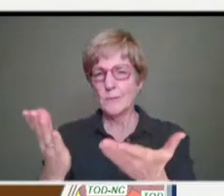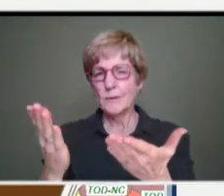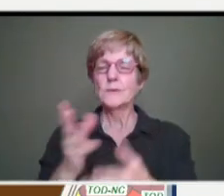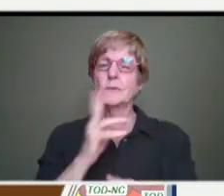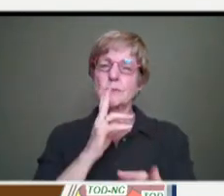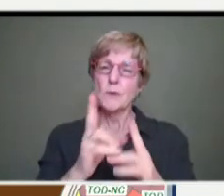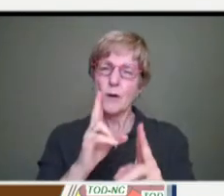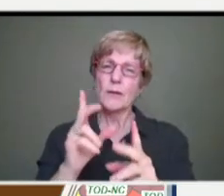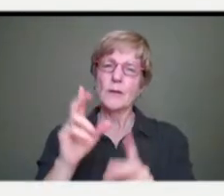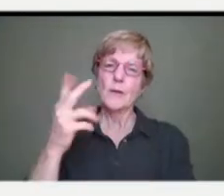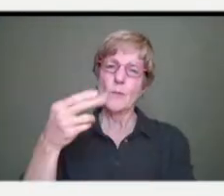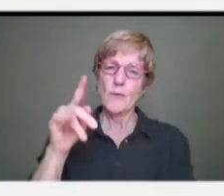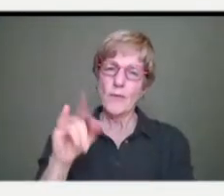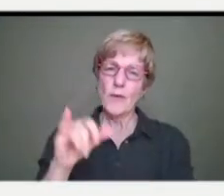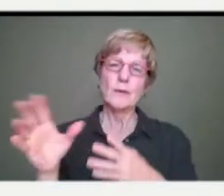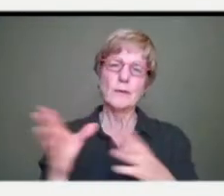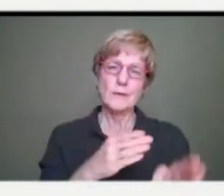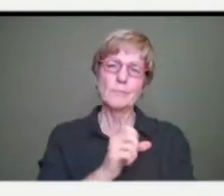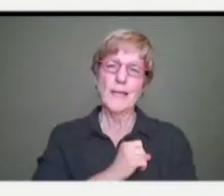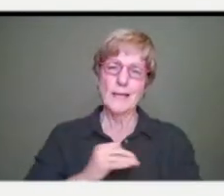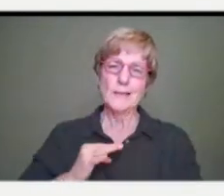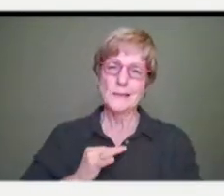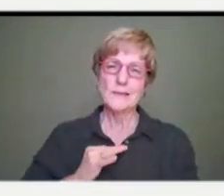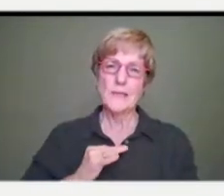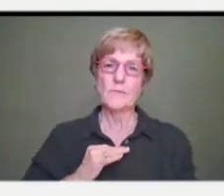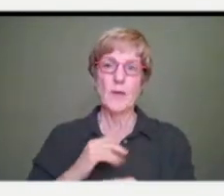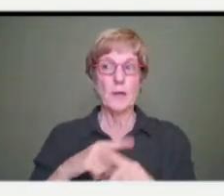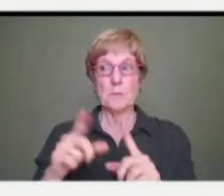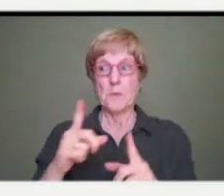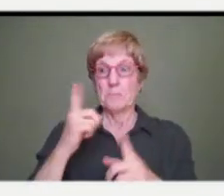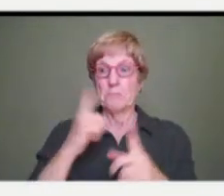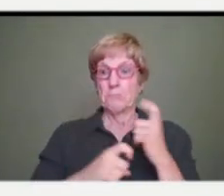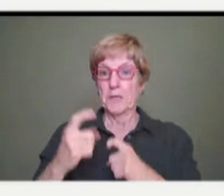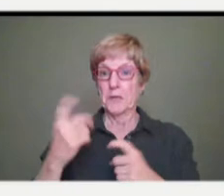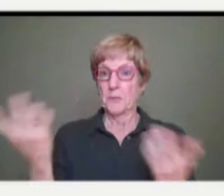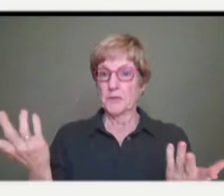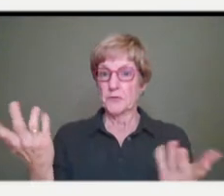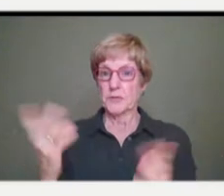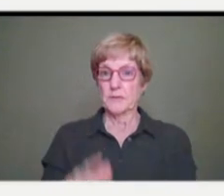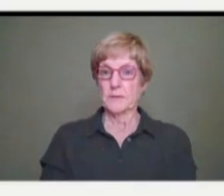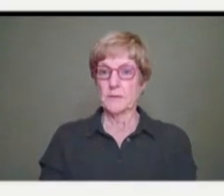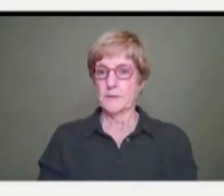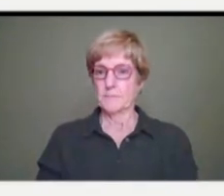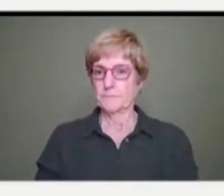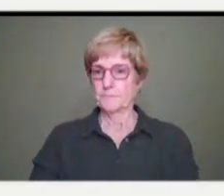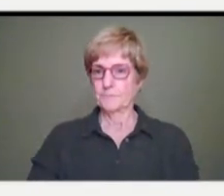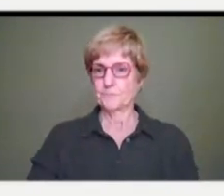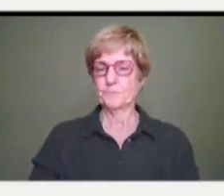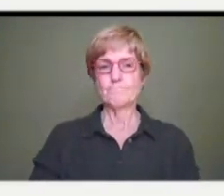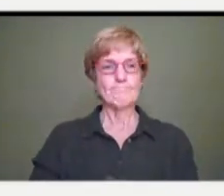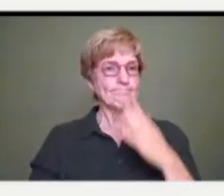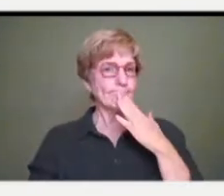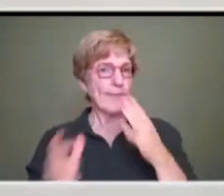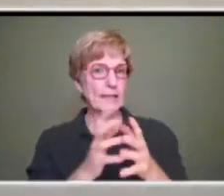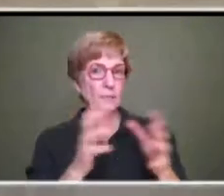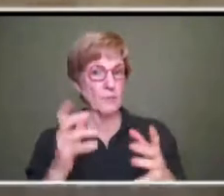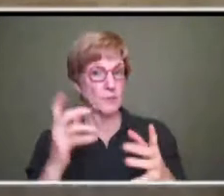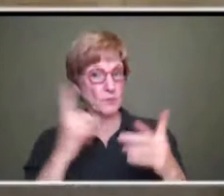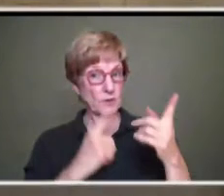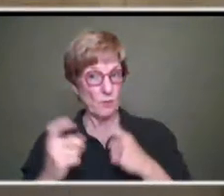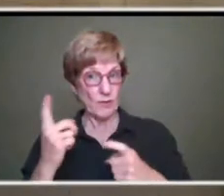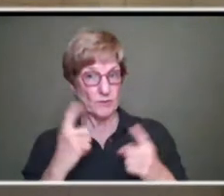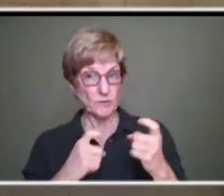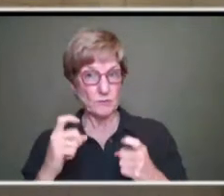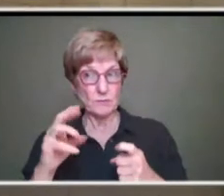with Holly and planning staff there but uh opened up to any questions thank you very much are there any questions Miss